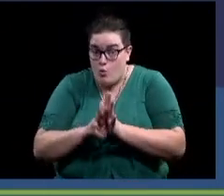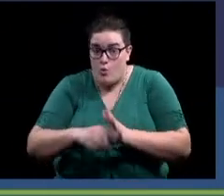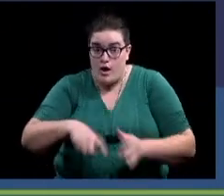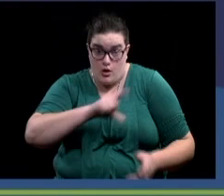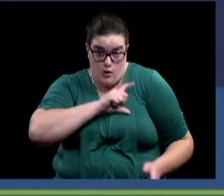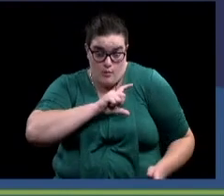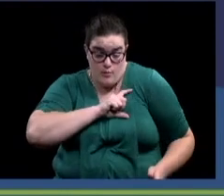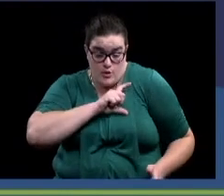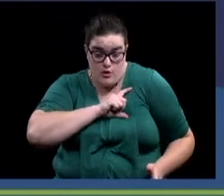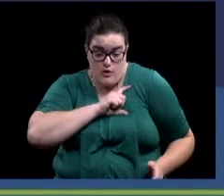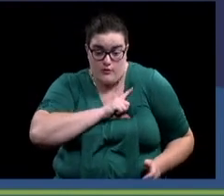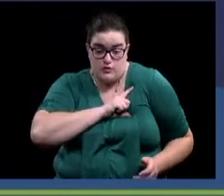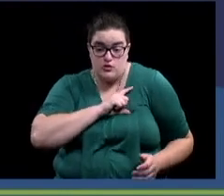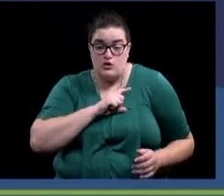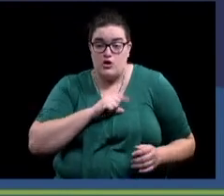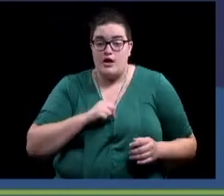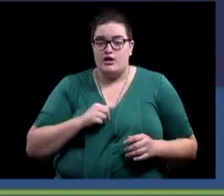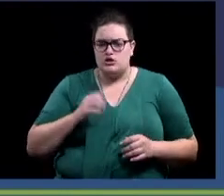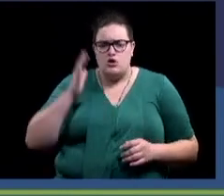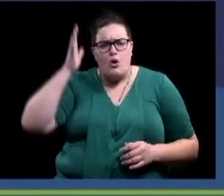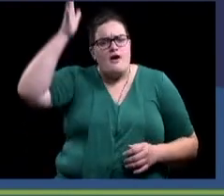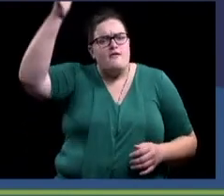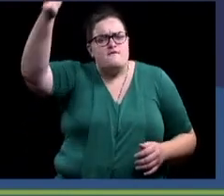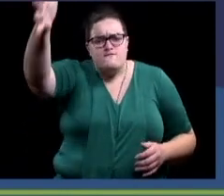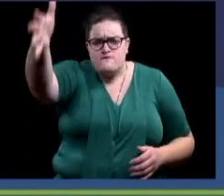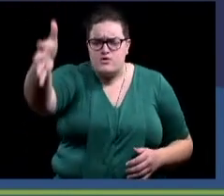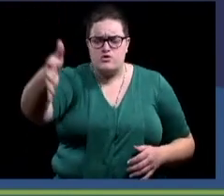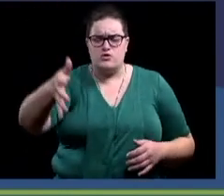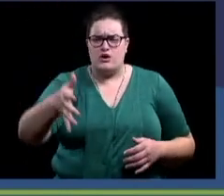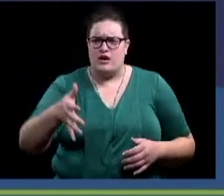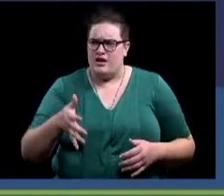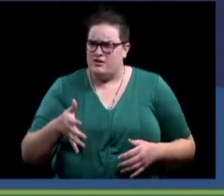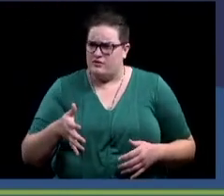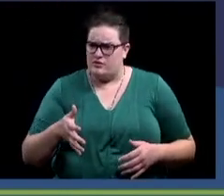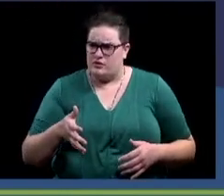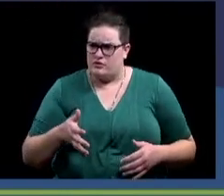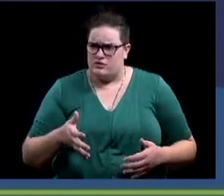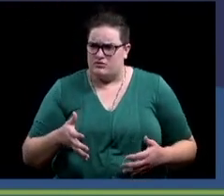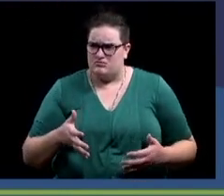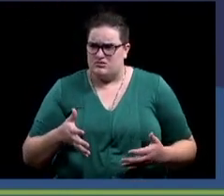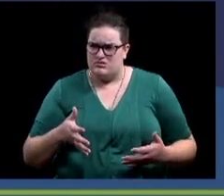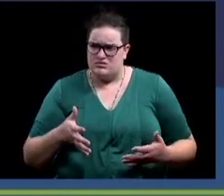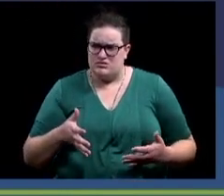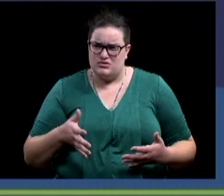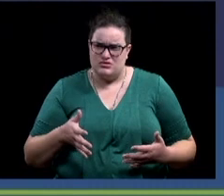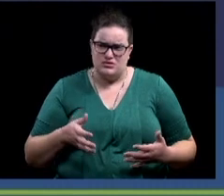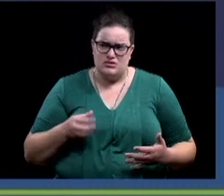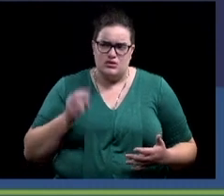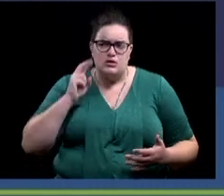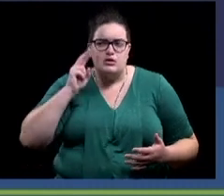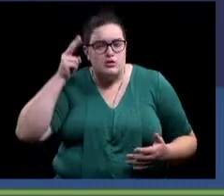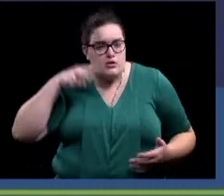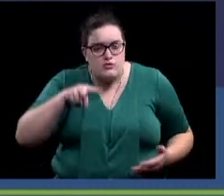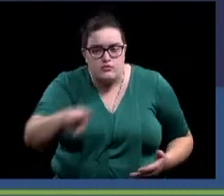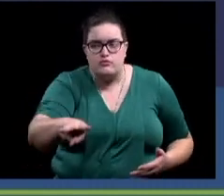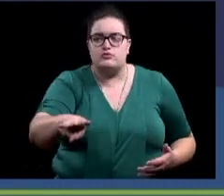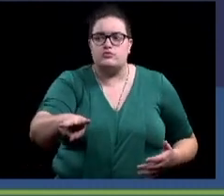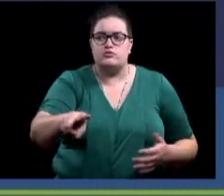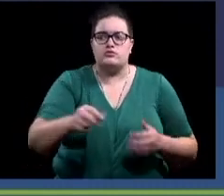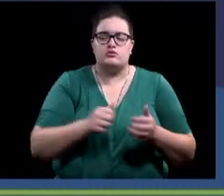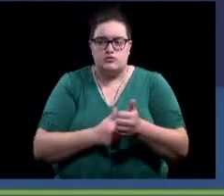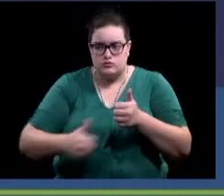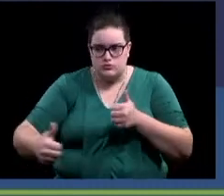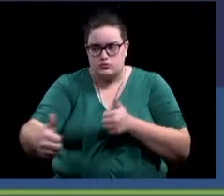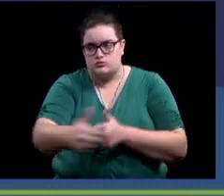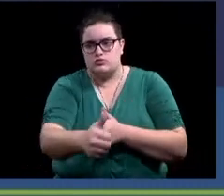because of the groundwork that you and Waco PD has done with the NAACP, the local chapter of the NAACP, the